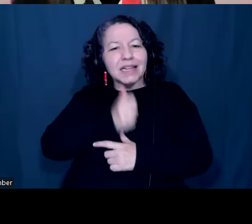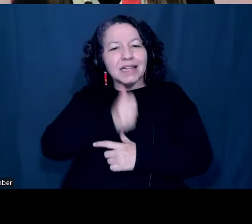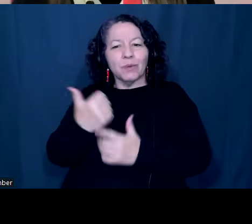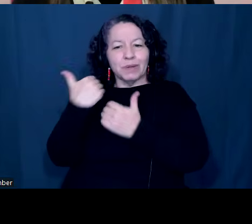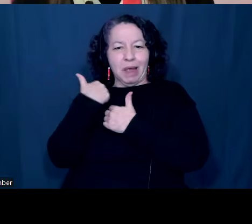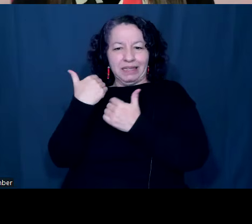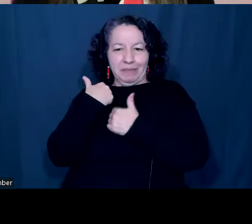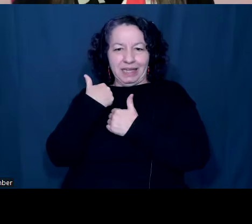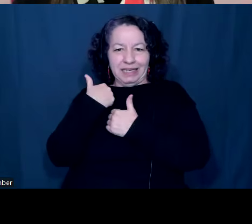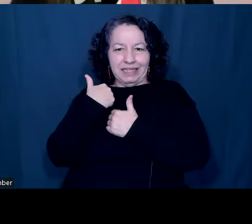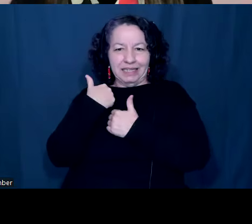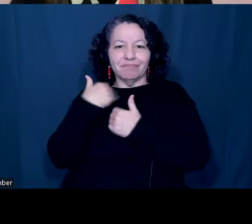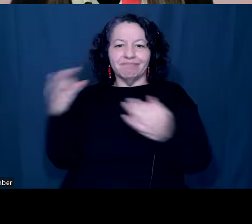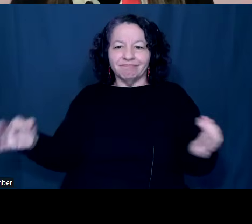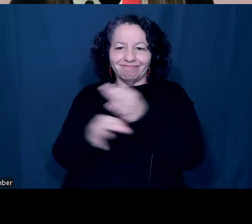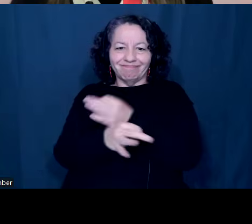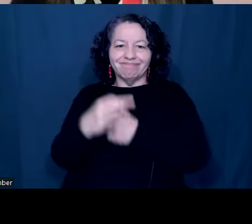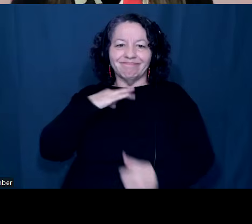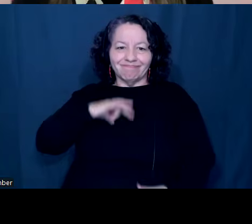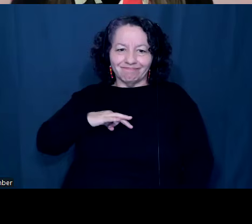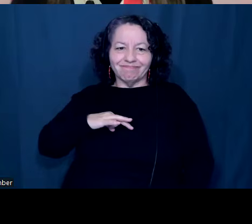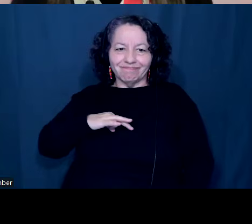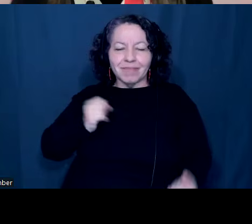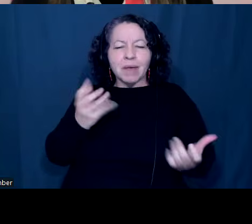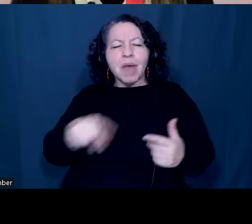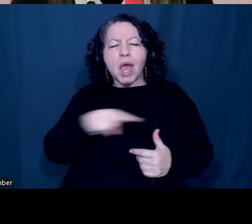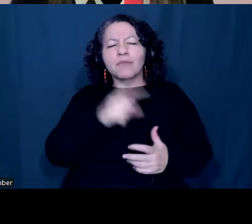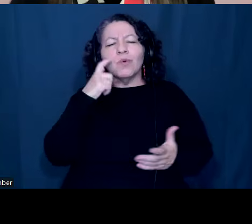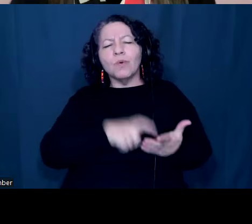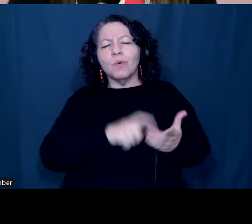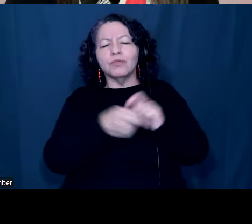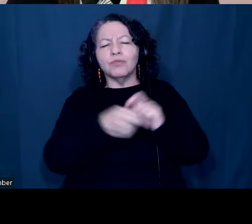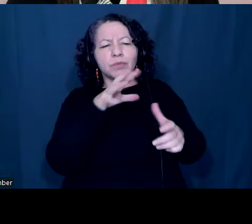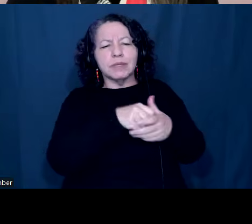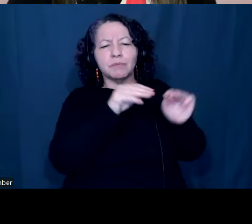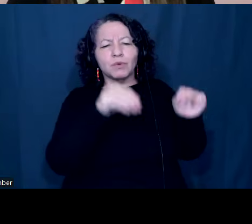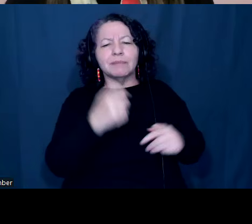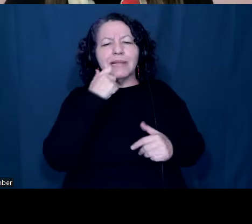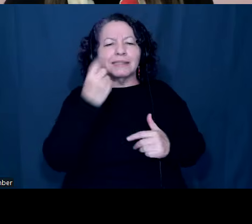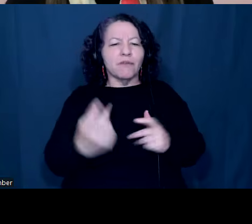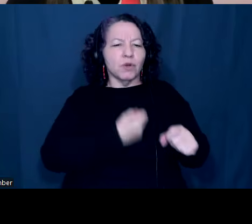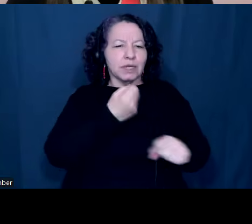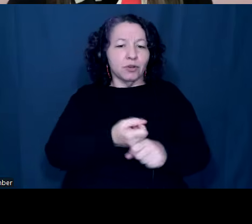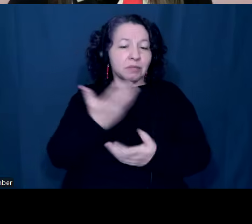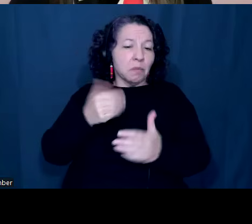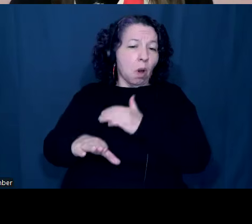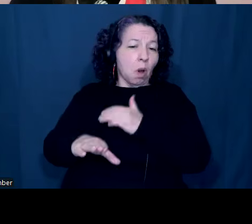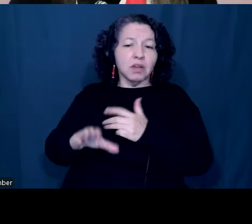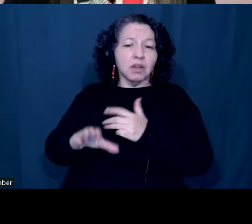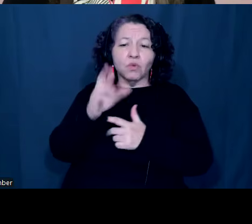Many of you have noticed changes in museums over the last several years. You may have walked into a gallery and